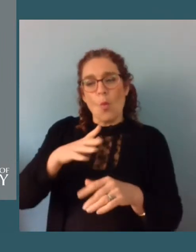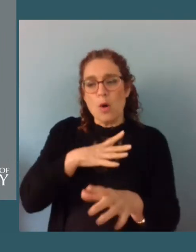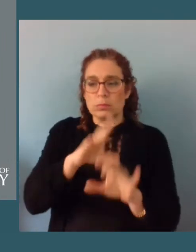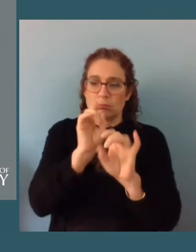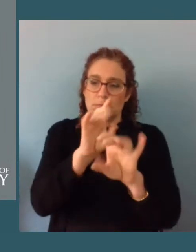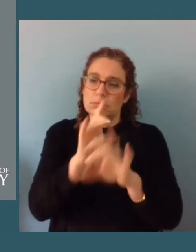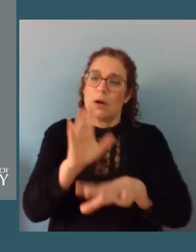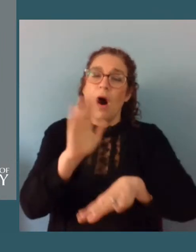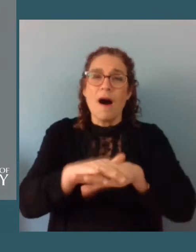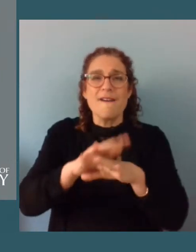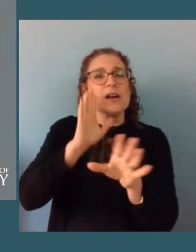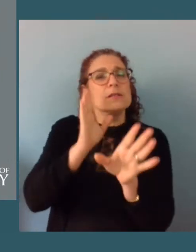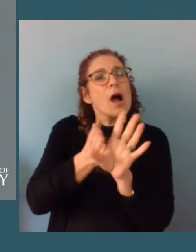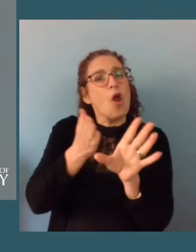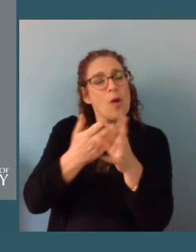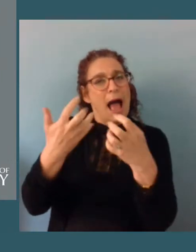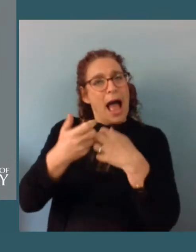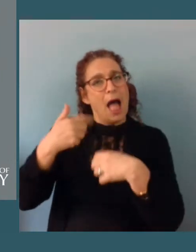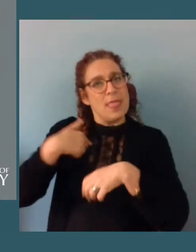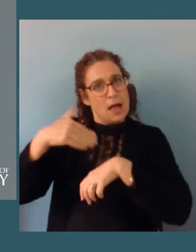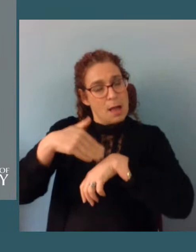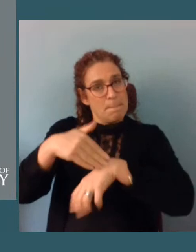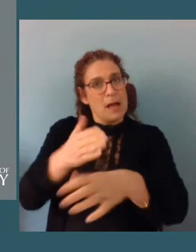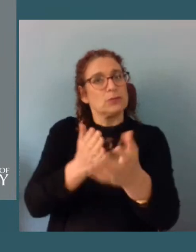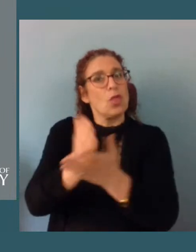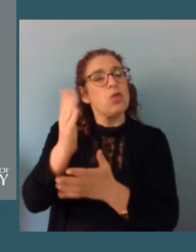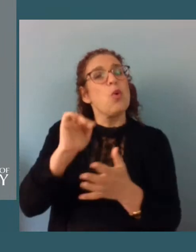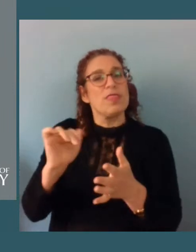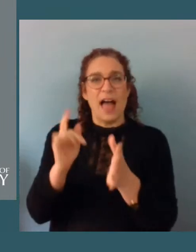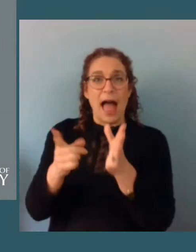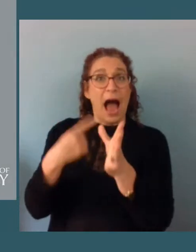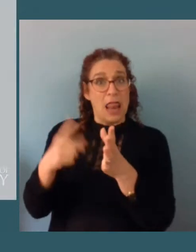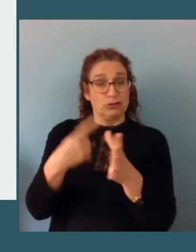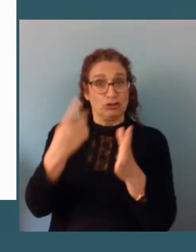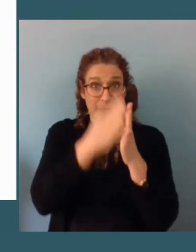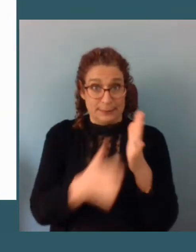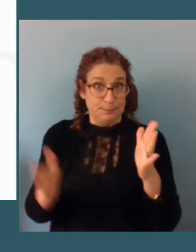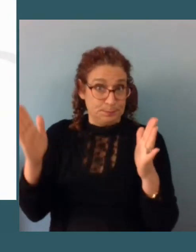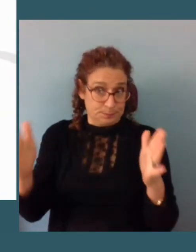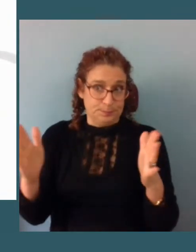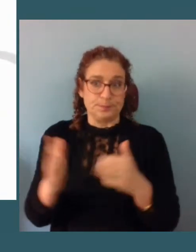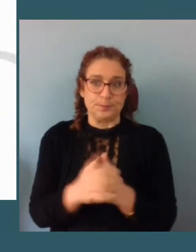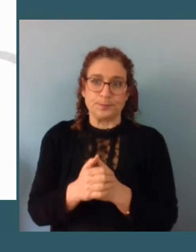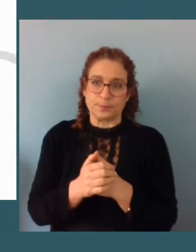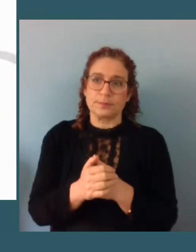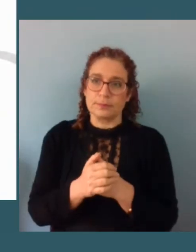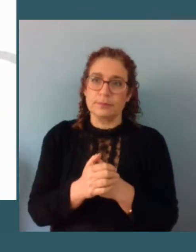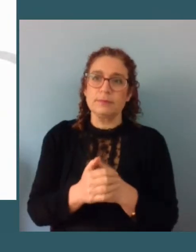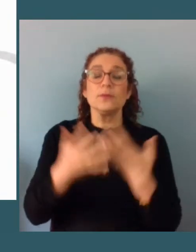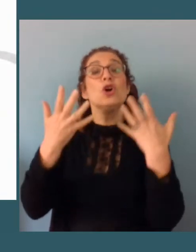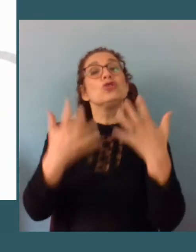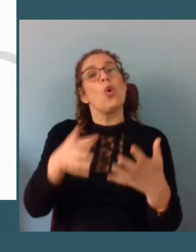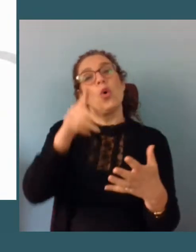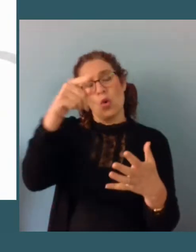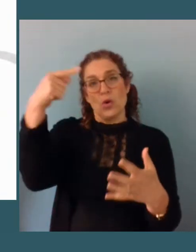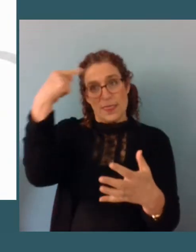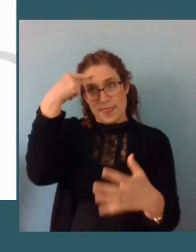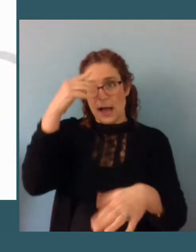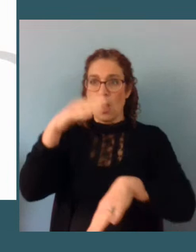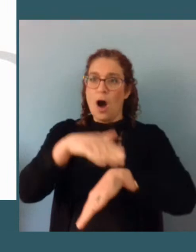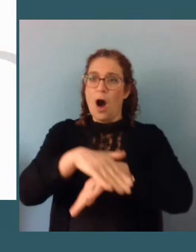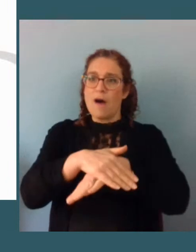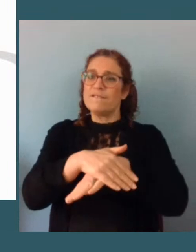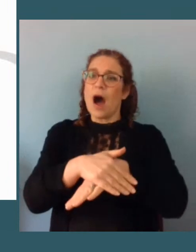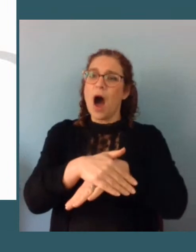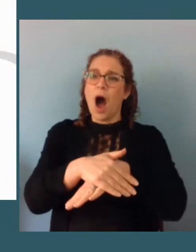psychological impact throughout the allergy life course. So if we think of an